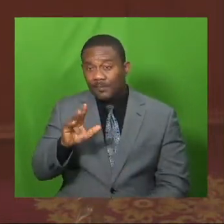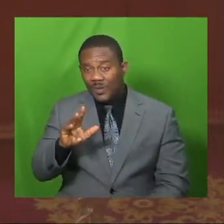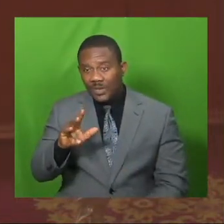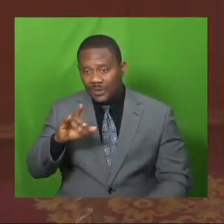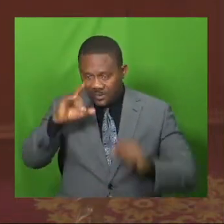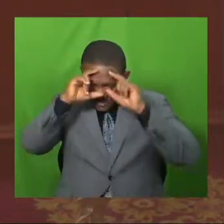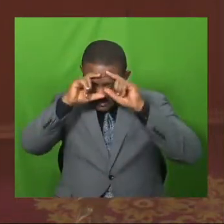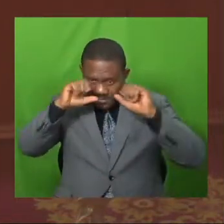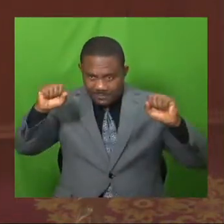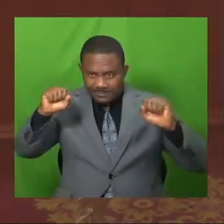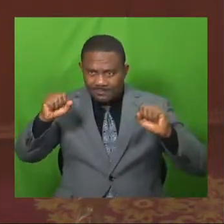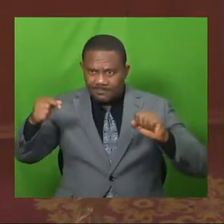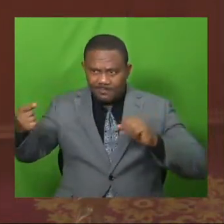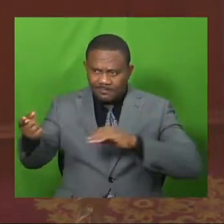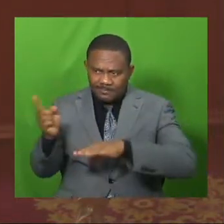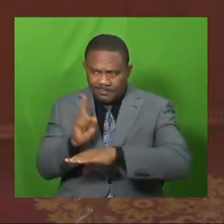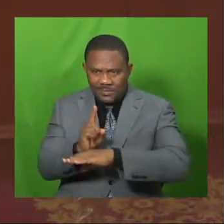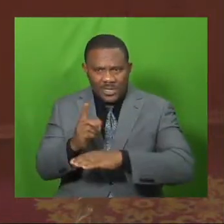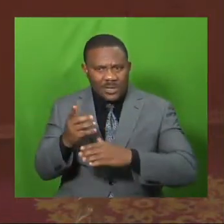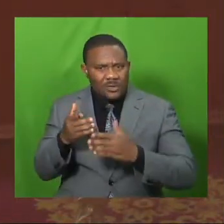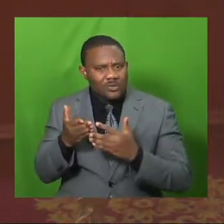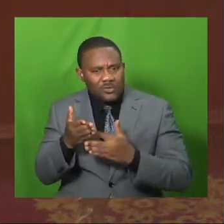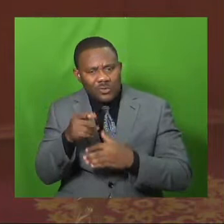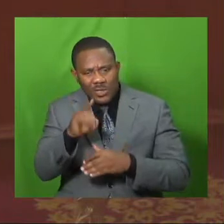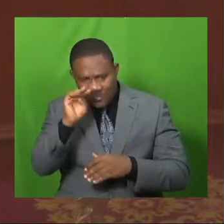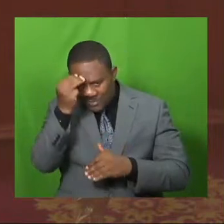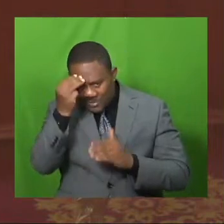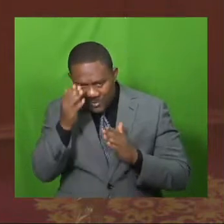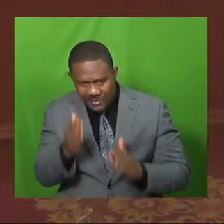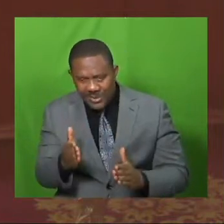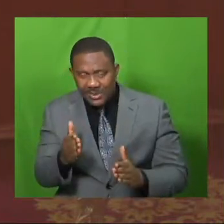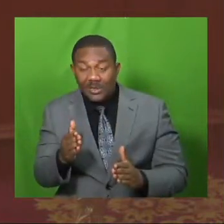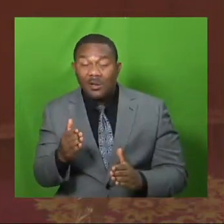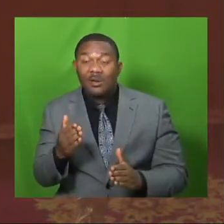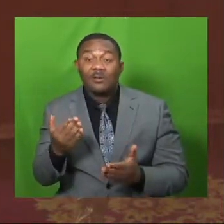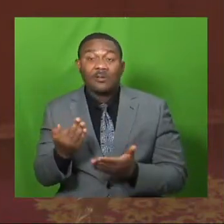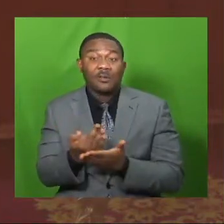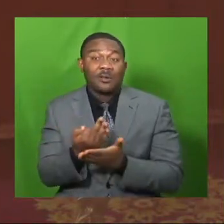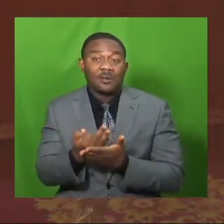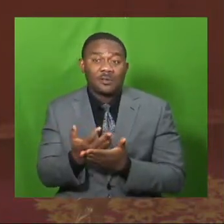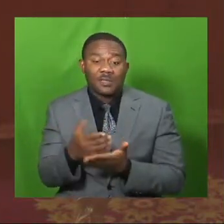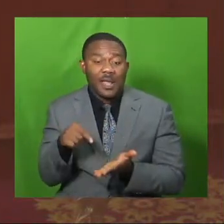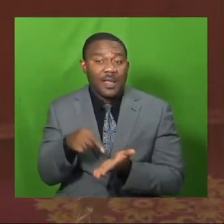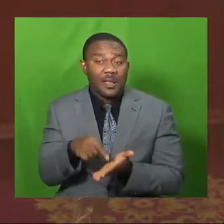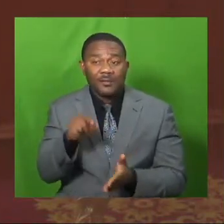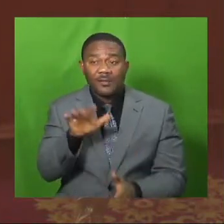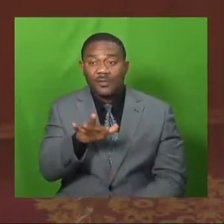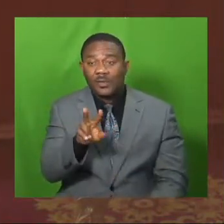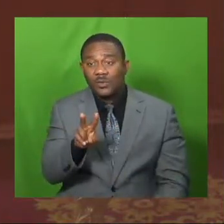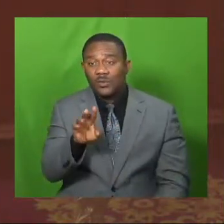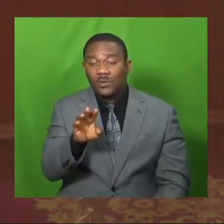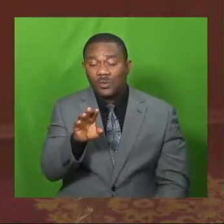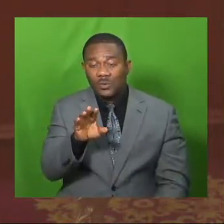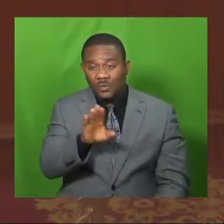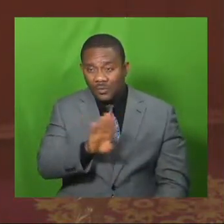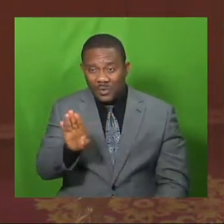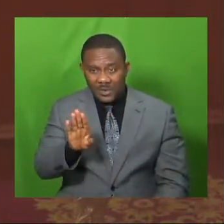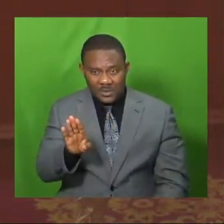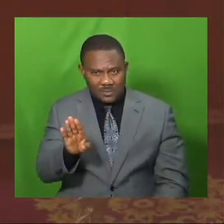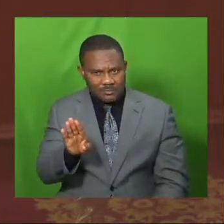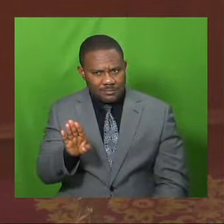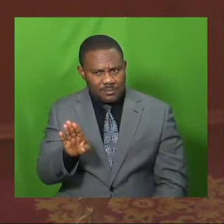president came to tell us through his finance minister that he owes 52 billion in interest payment to